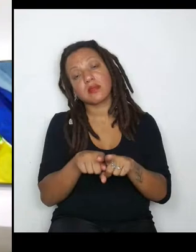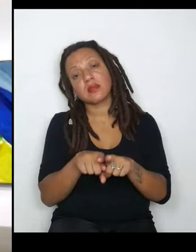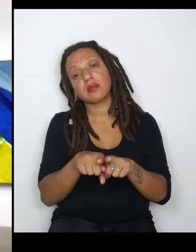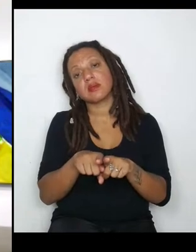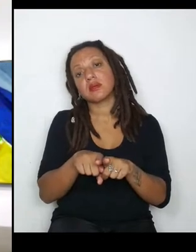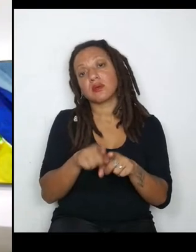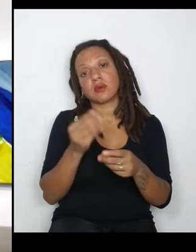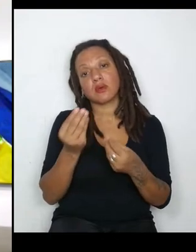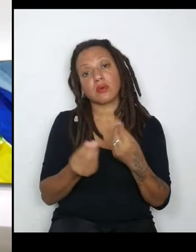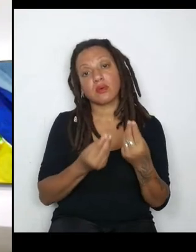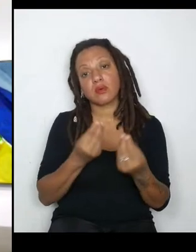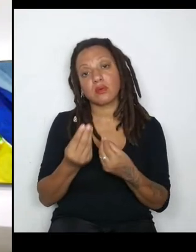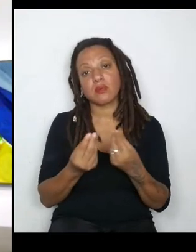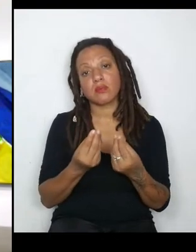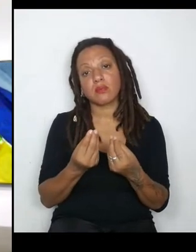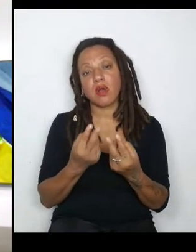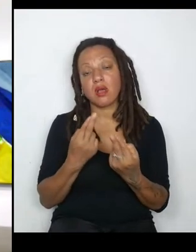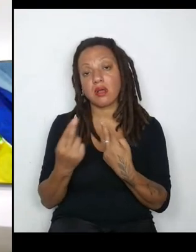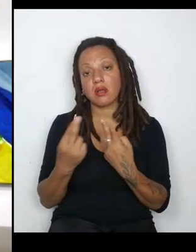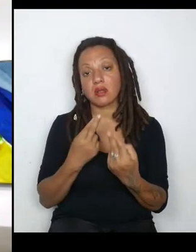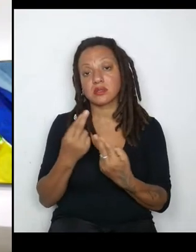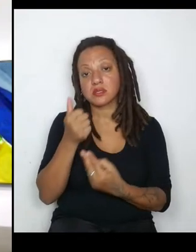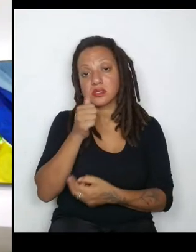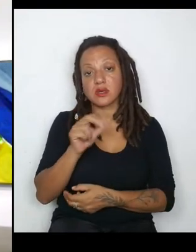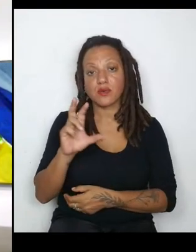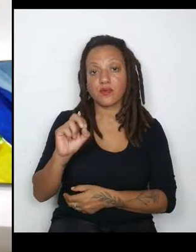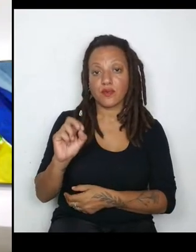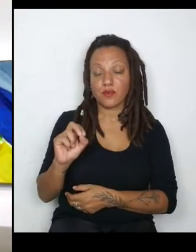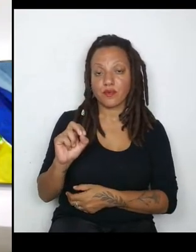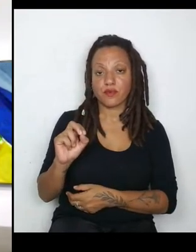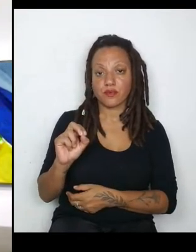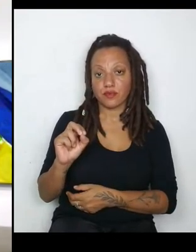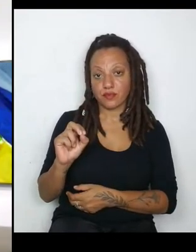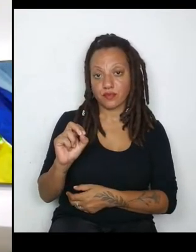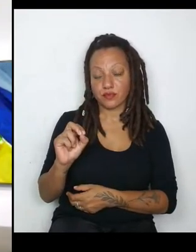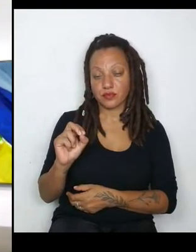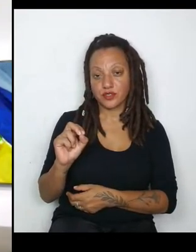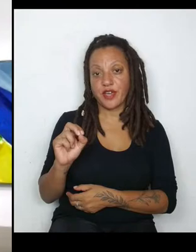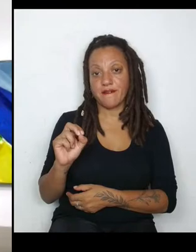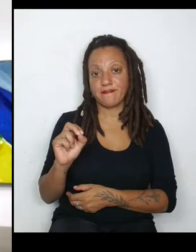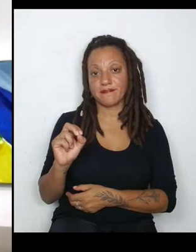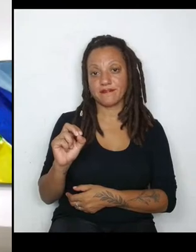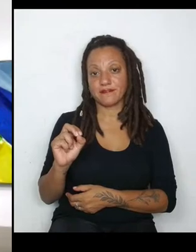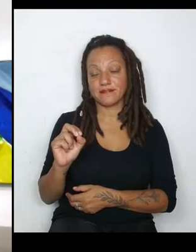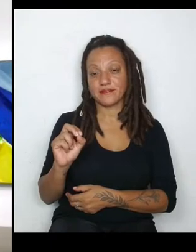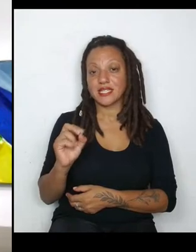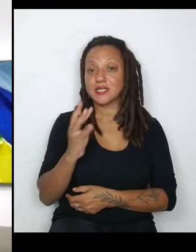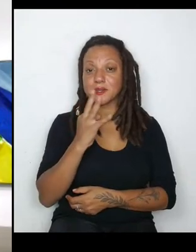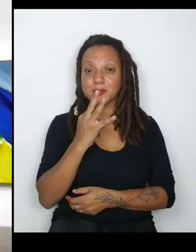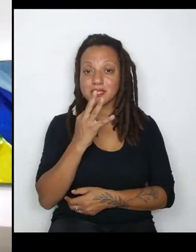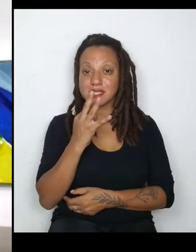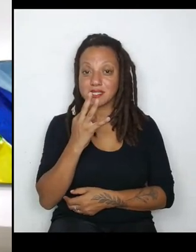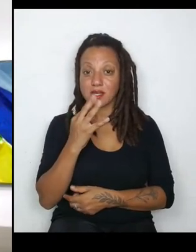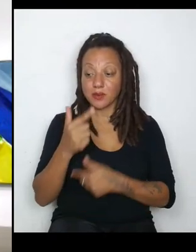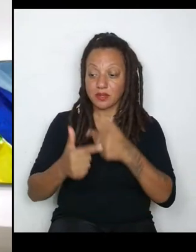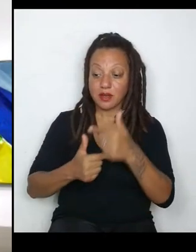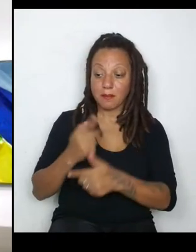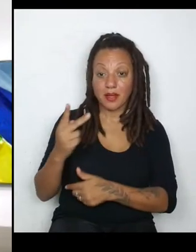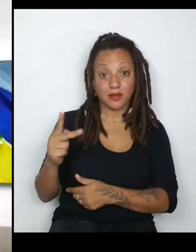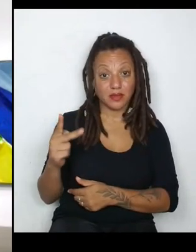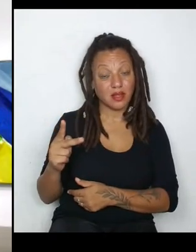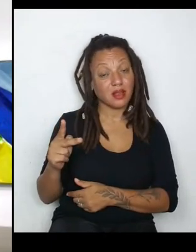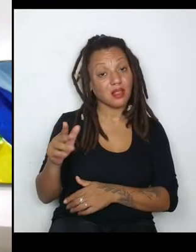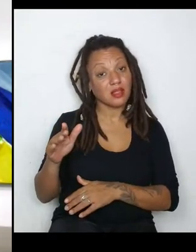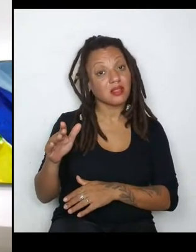um and his knowledge of her work would have affected his uh his views of masculine and feminine